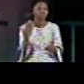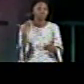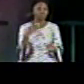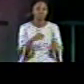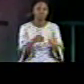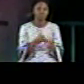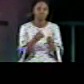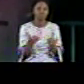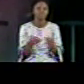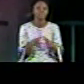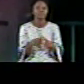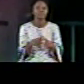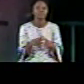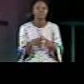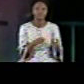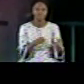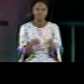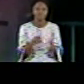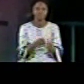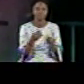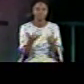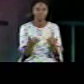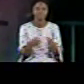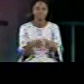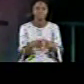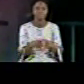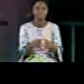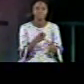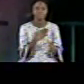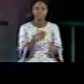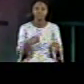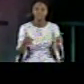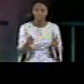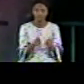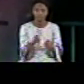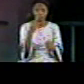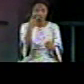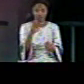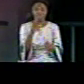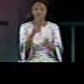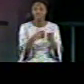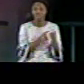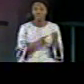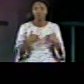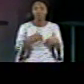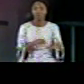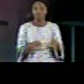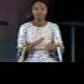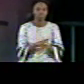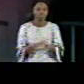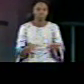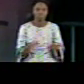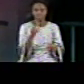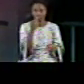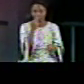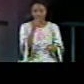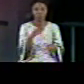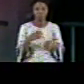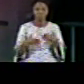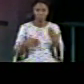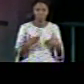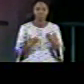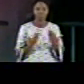now do it now and as you see what the lord has done don't keep quiet rejoice